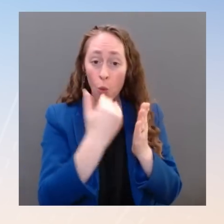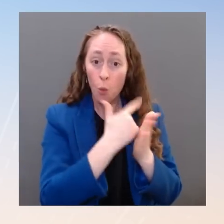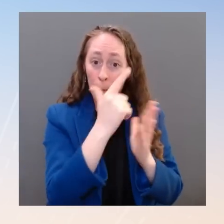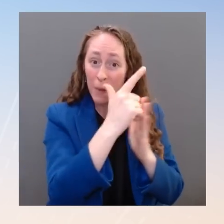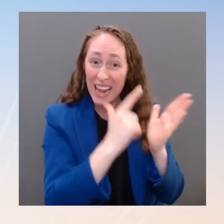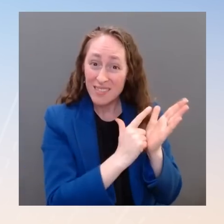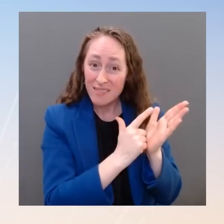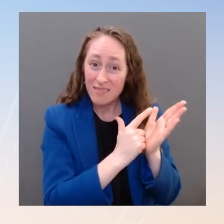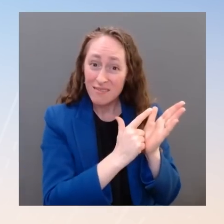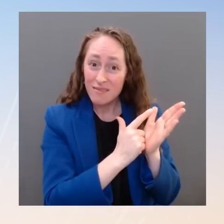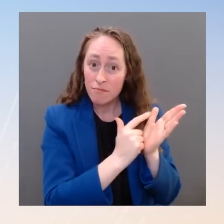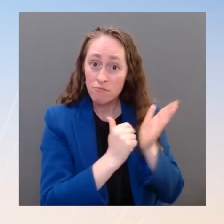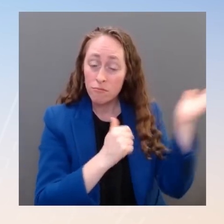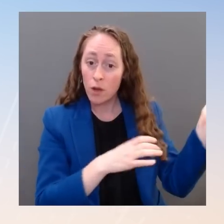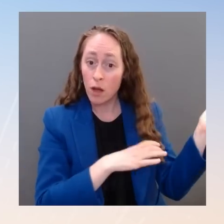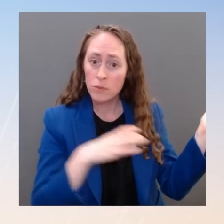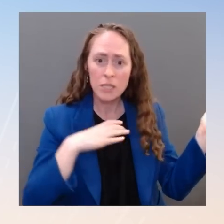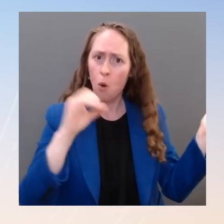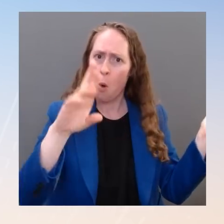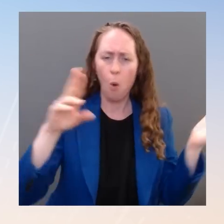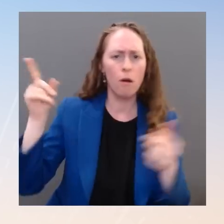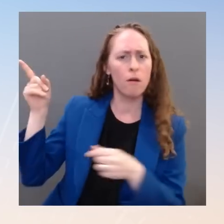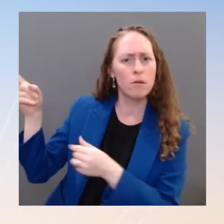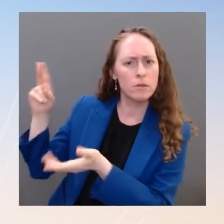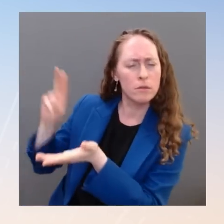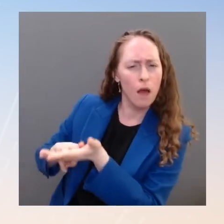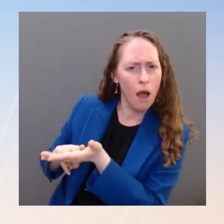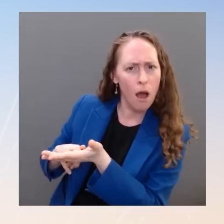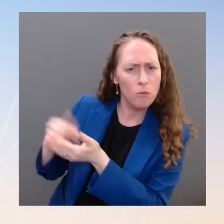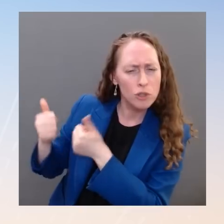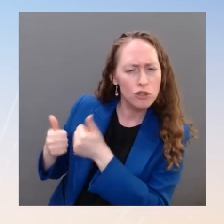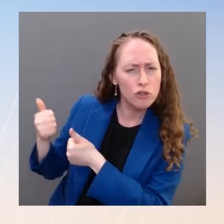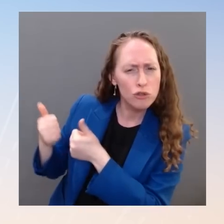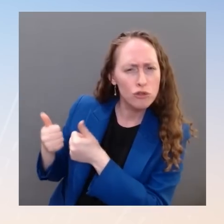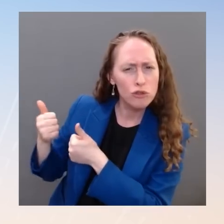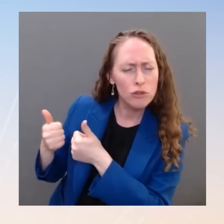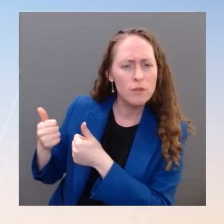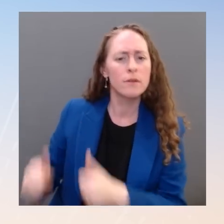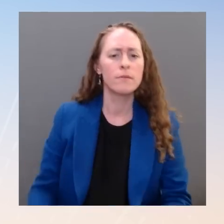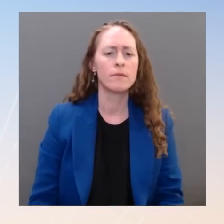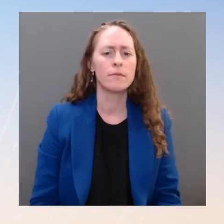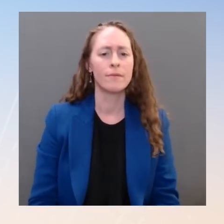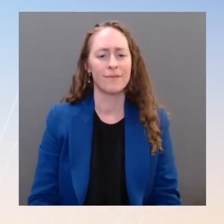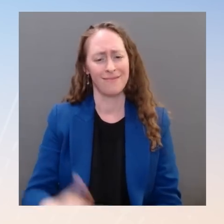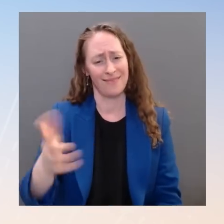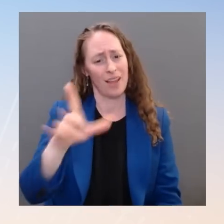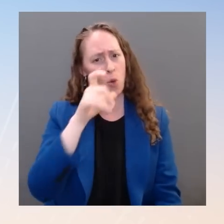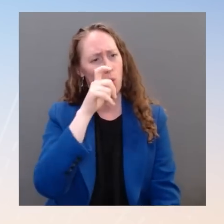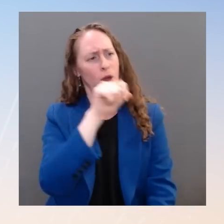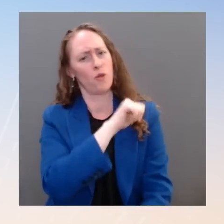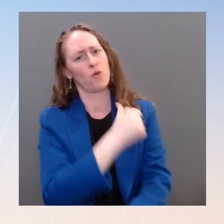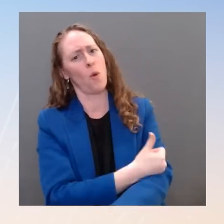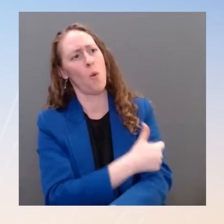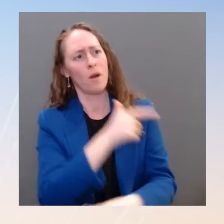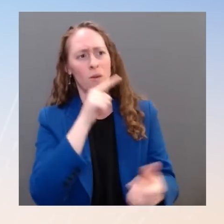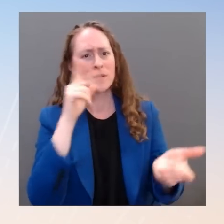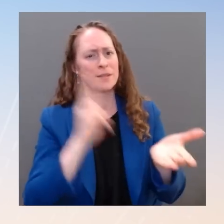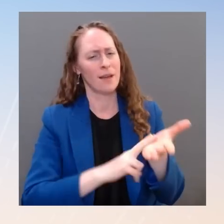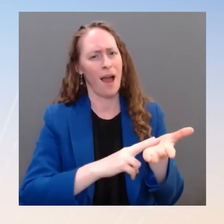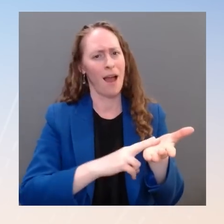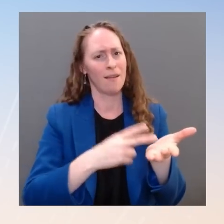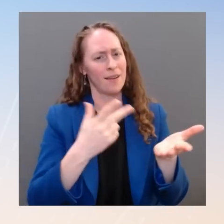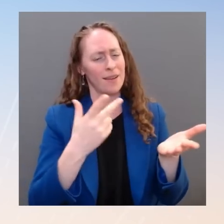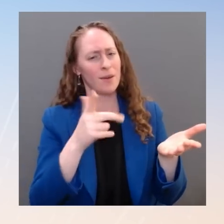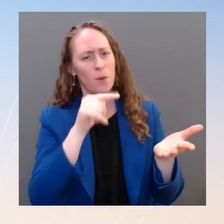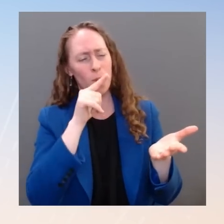ability to sign a bill Congress passes. So what we're really talking about is authorities through executive action, which we're continuing to look at and he's